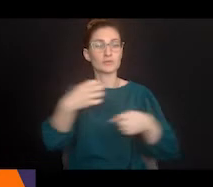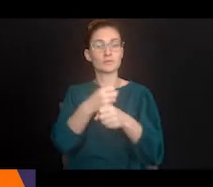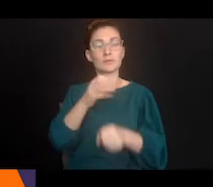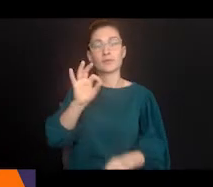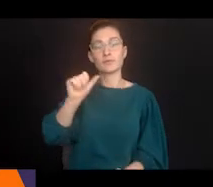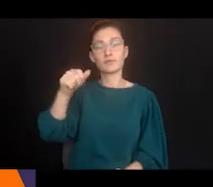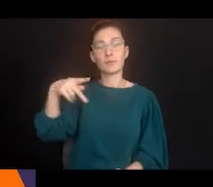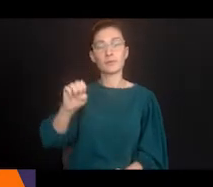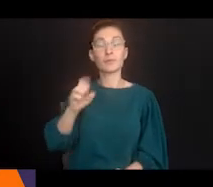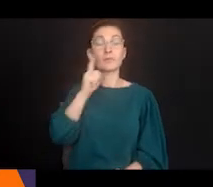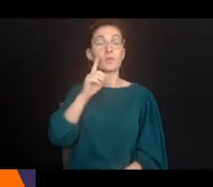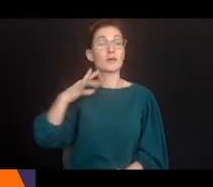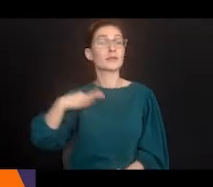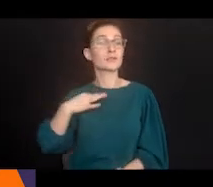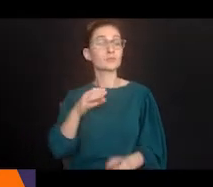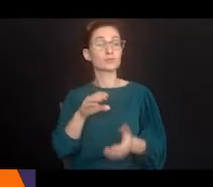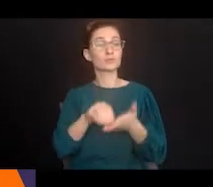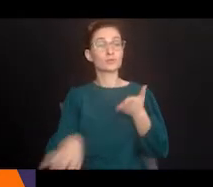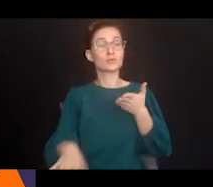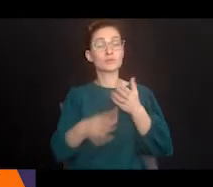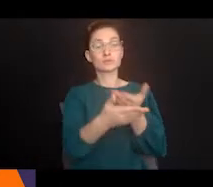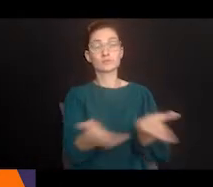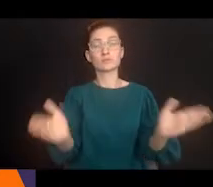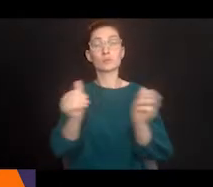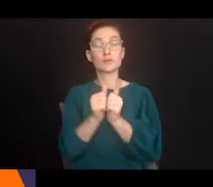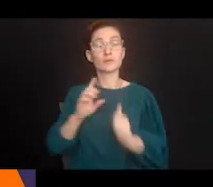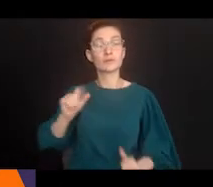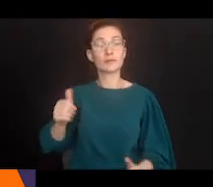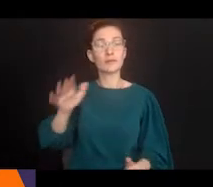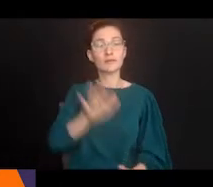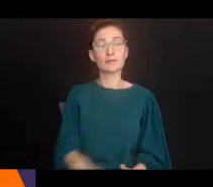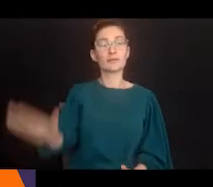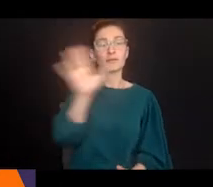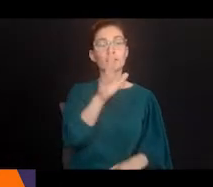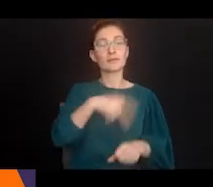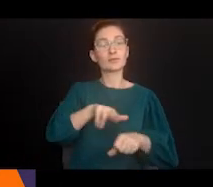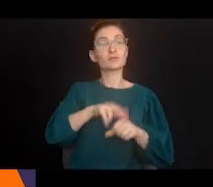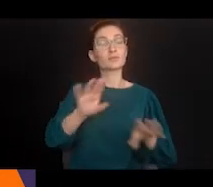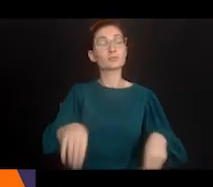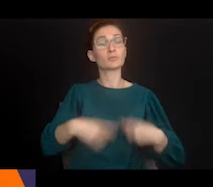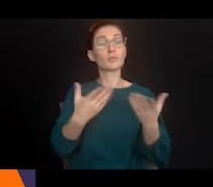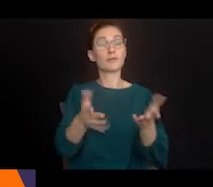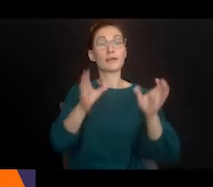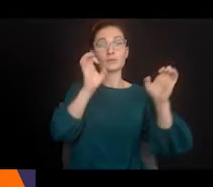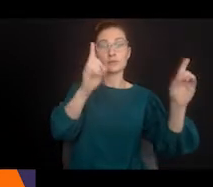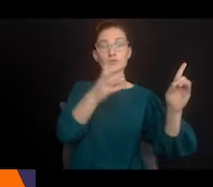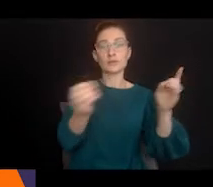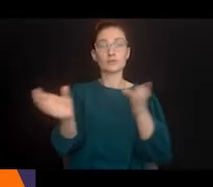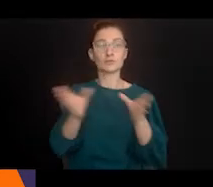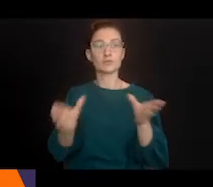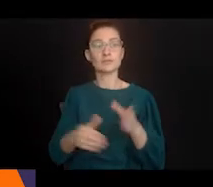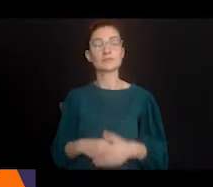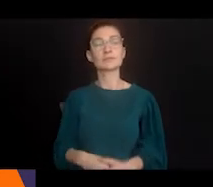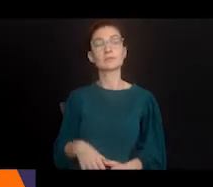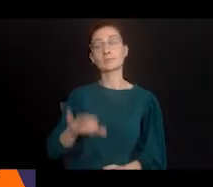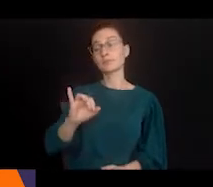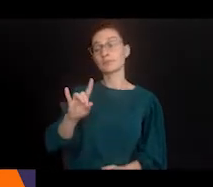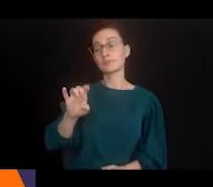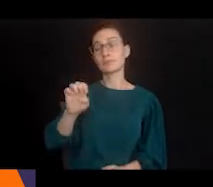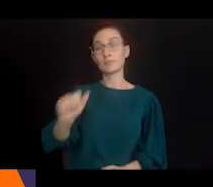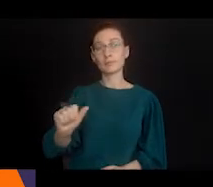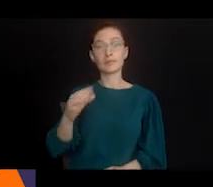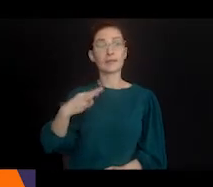with disabilities throughout the nation and ensures special education and related services to those students.